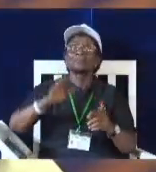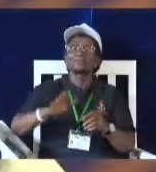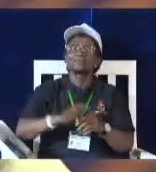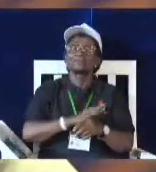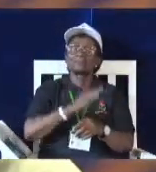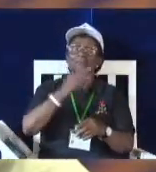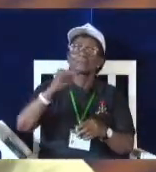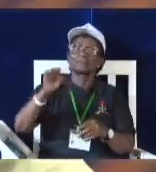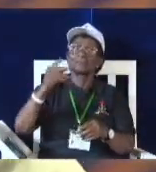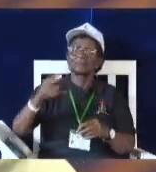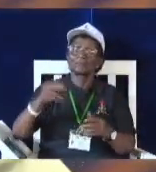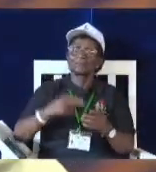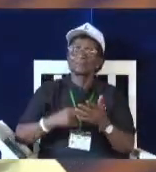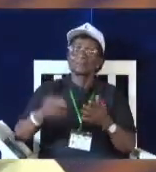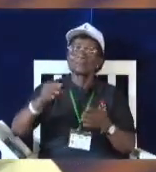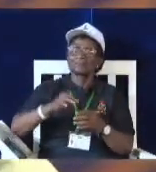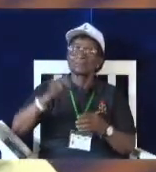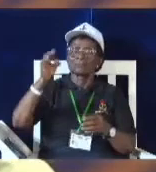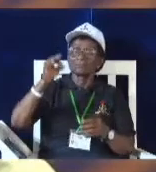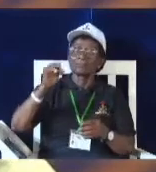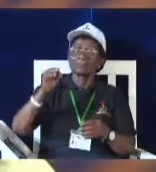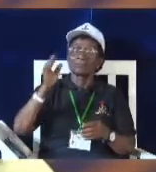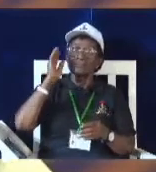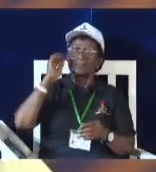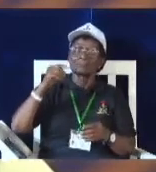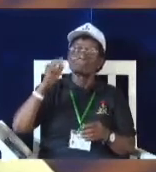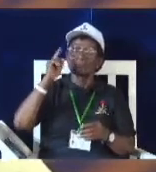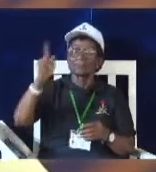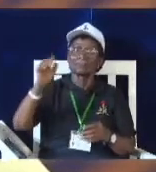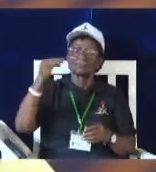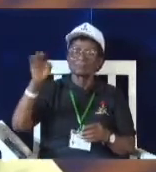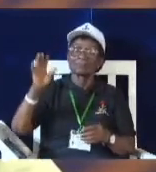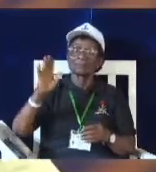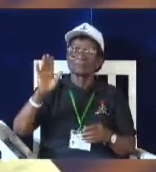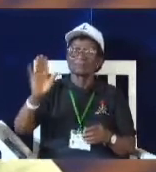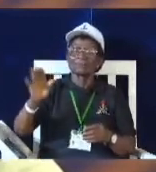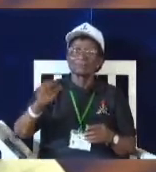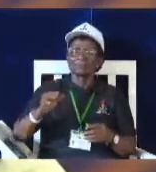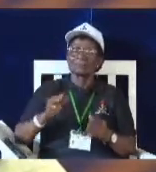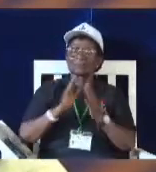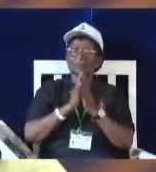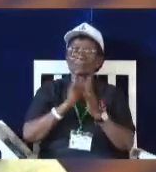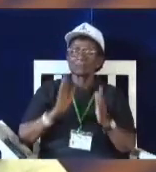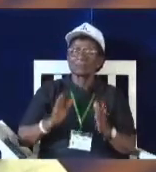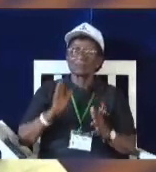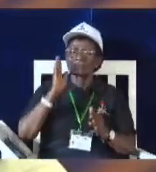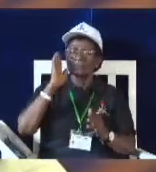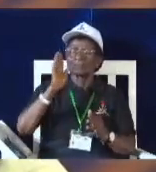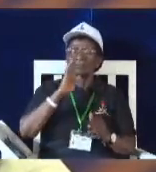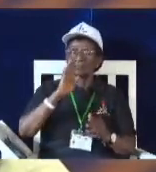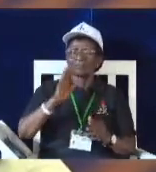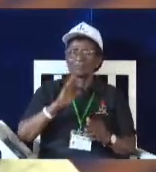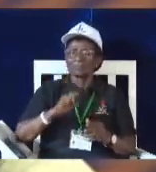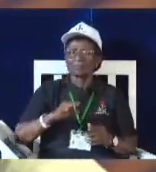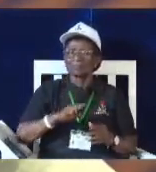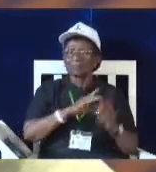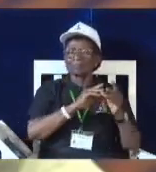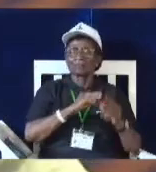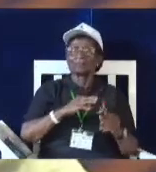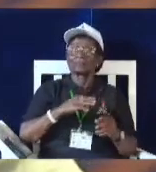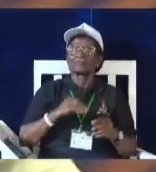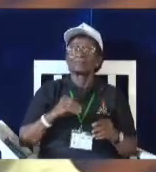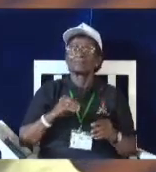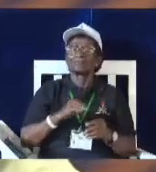You're going to be praying tonight. One of your prayers will be that God will fill you to overflowing with the Holy